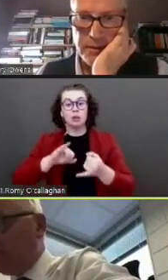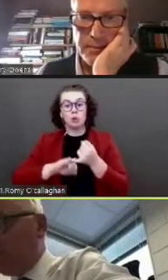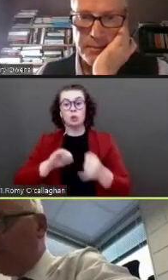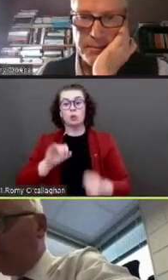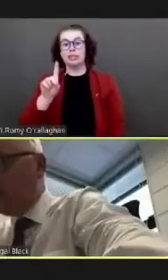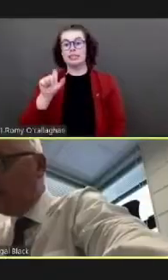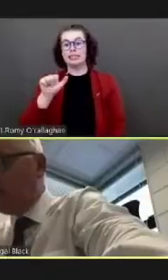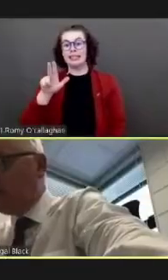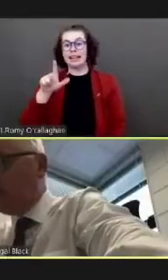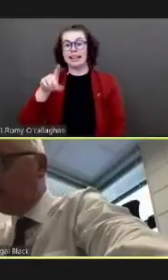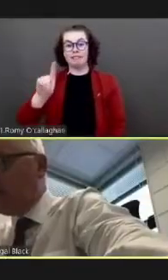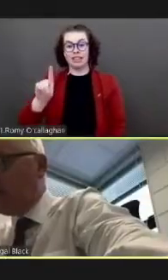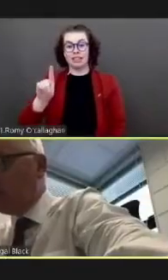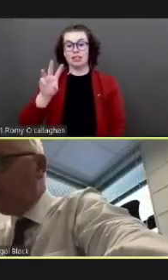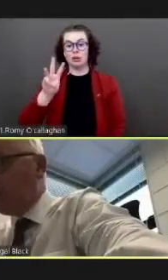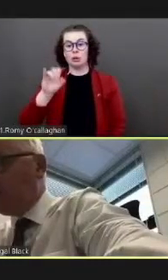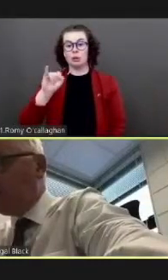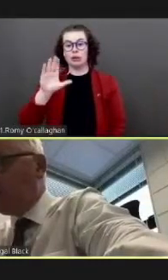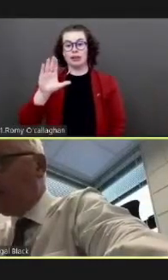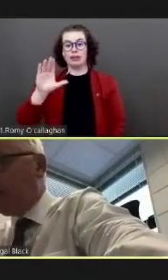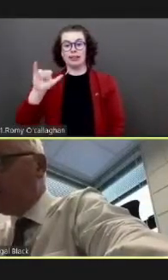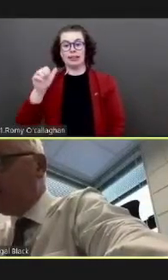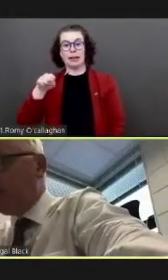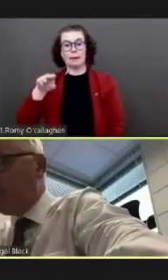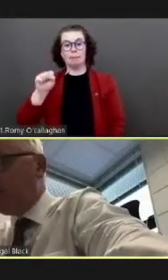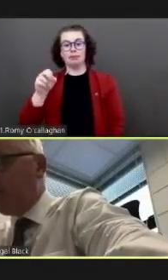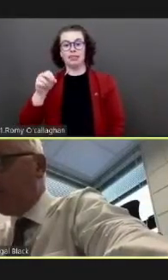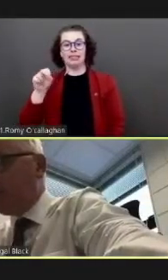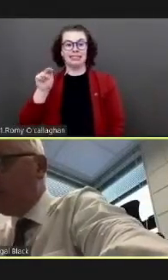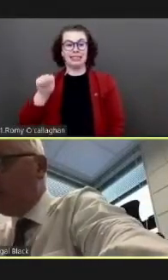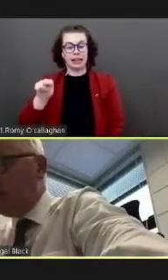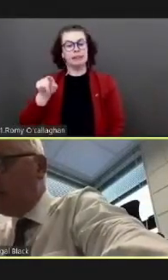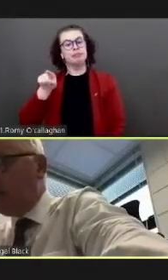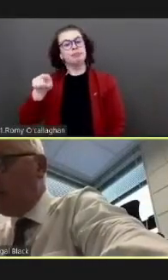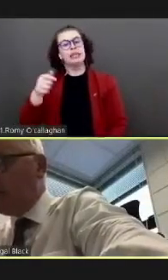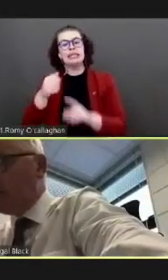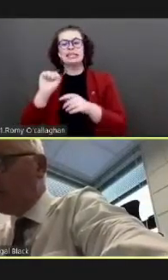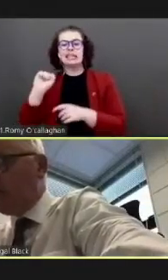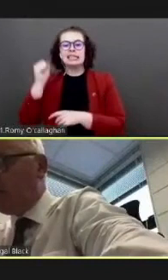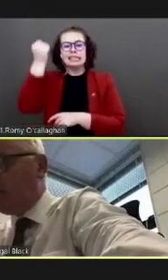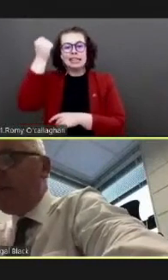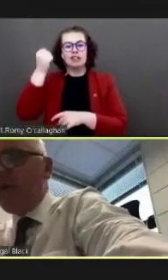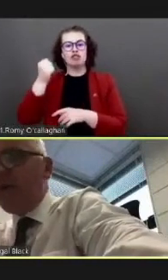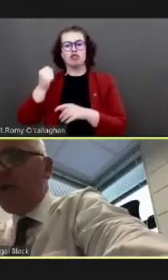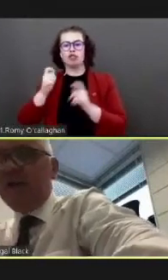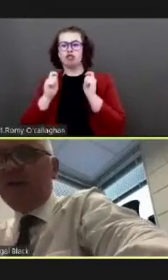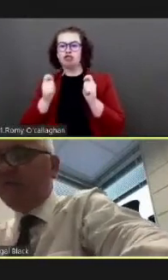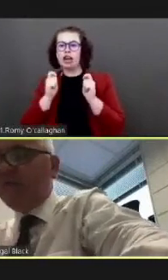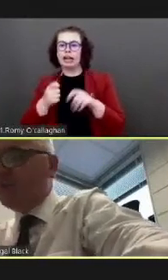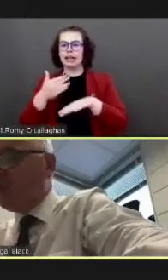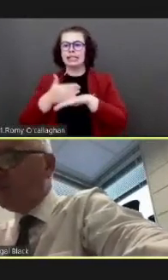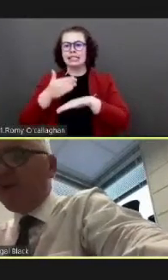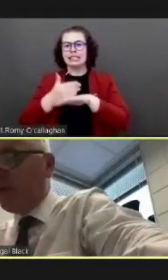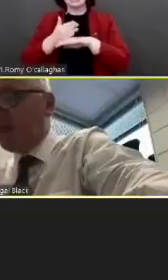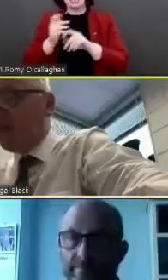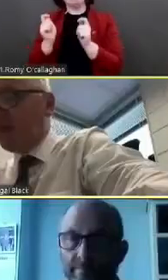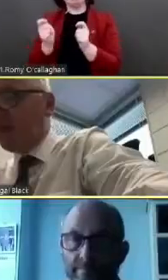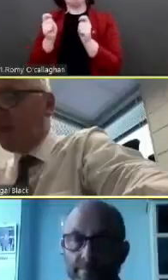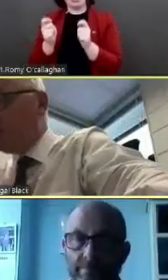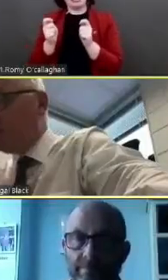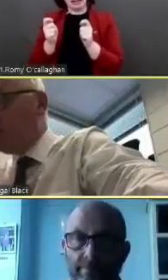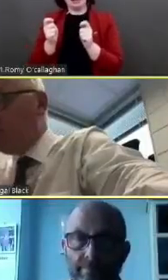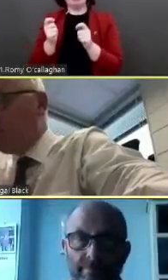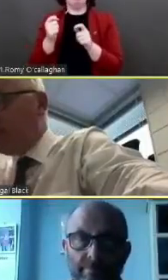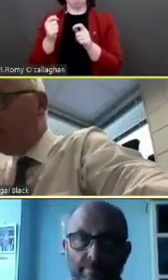I advised, is a senior probation officer within staff training and development in the probation service. And David is going to speak in relation